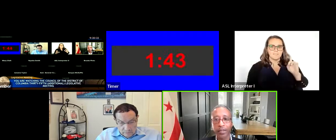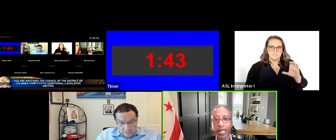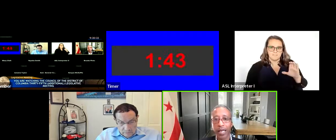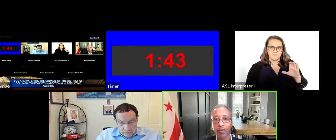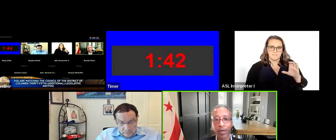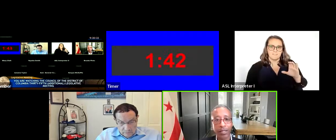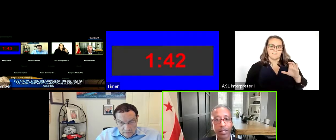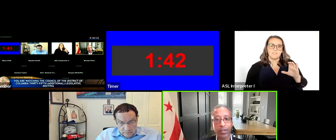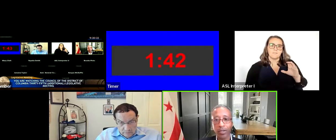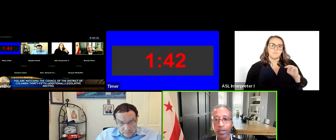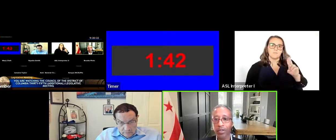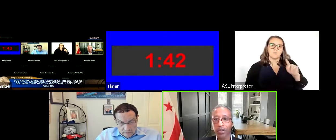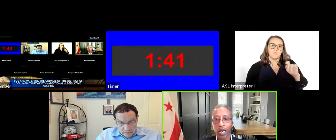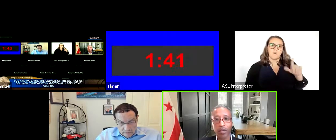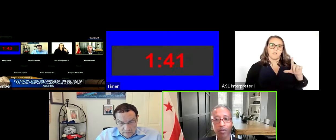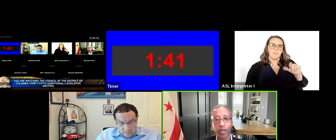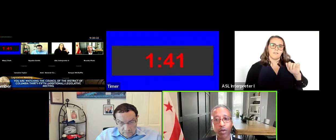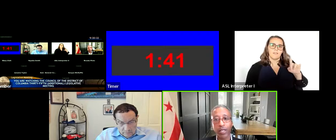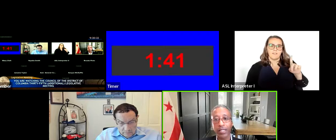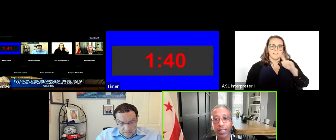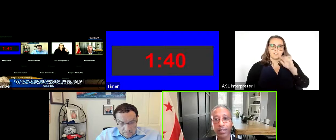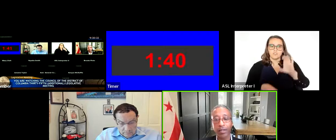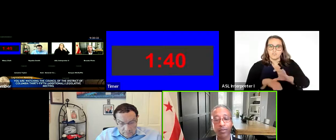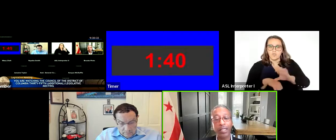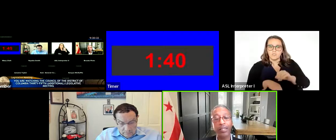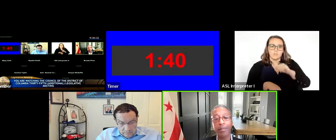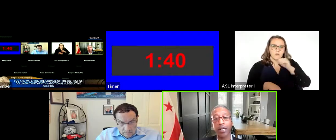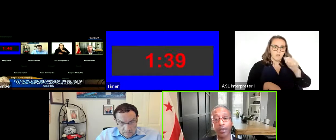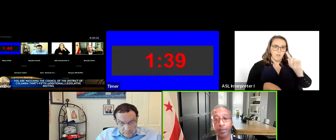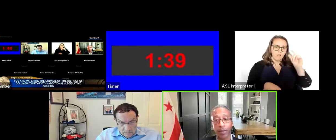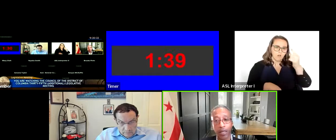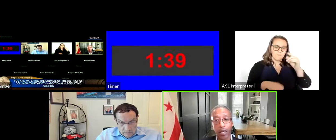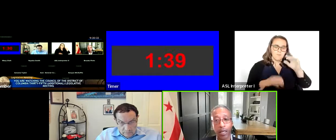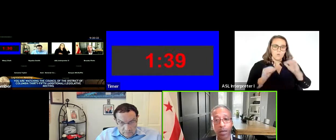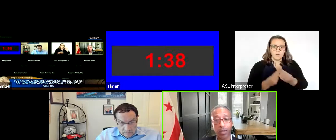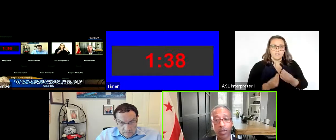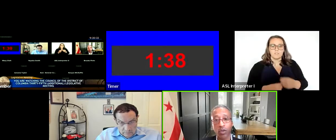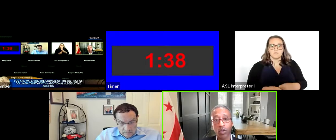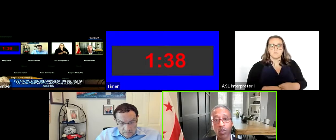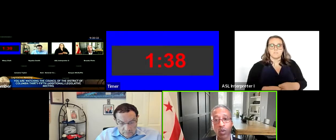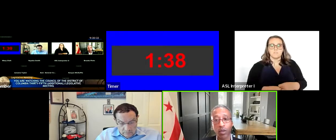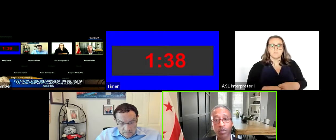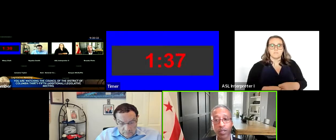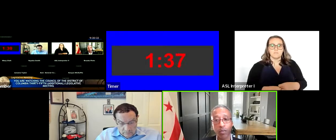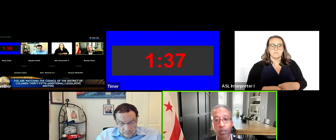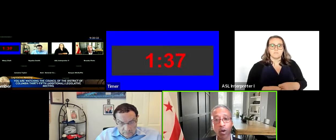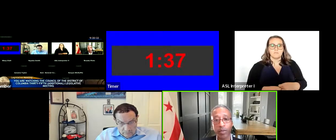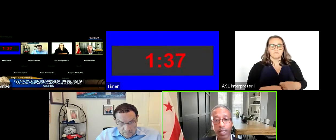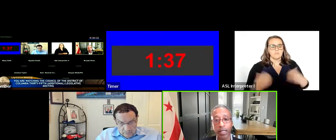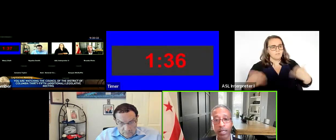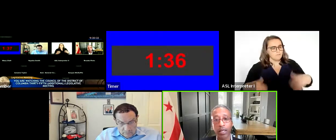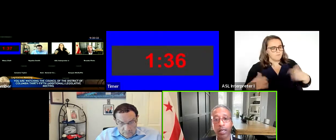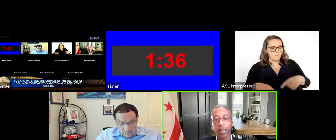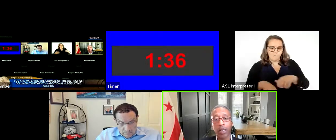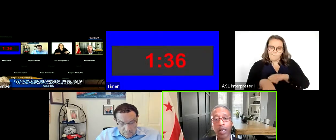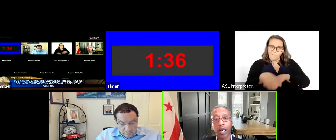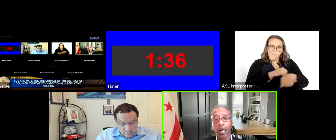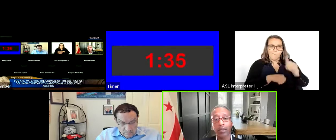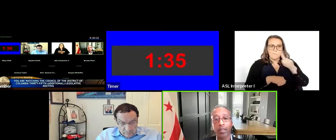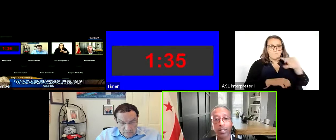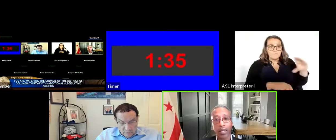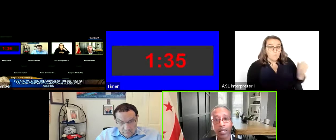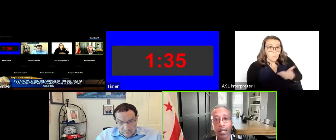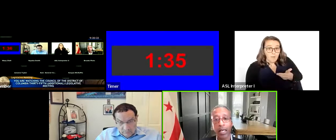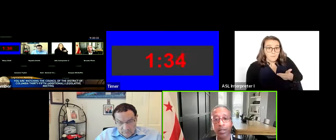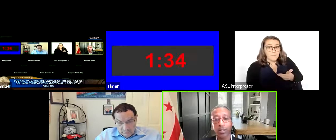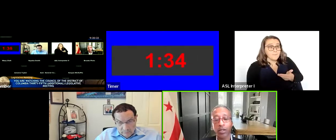mutual aid societies, residents, churches, non-governmental organizations really stepped up to welcome them warmly